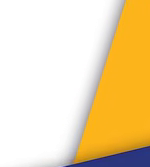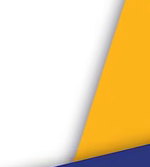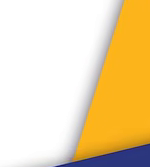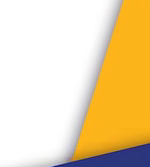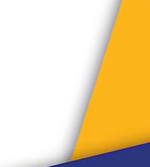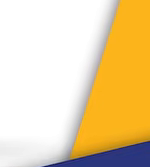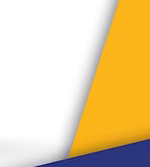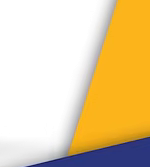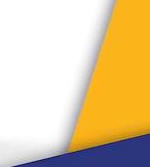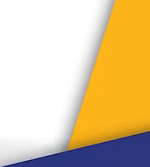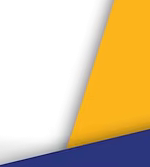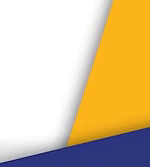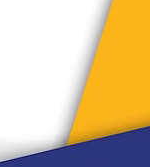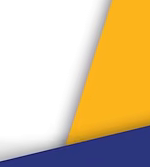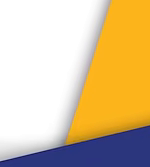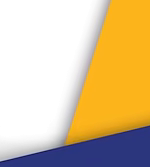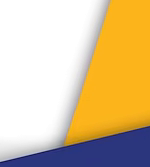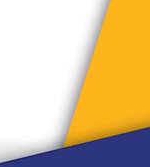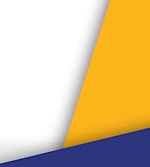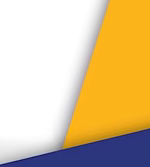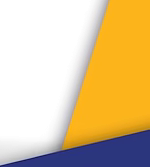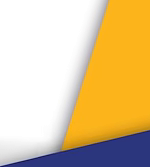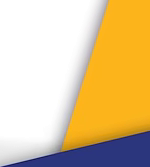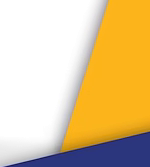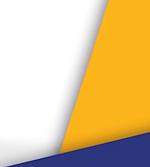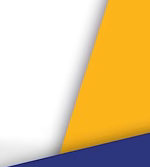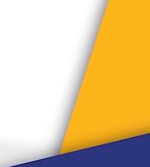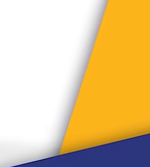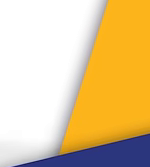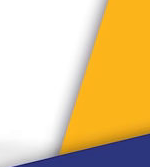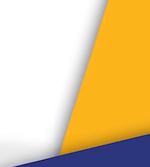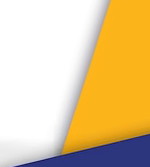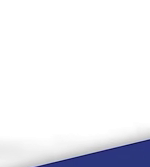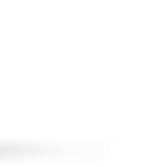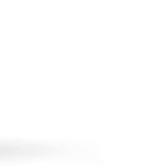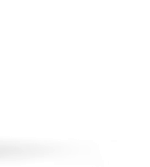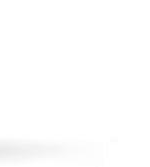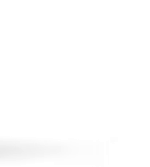ETDP SETA, SABC, MultiChoice,